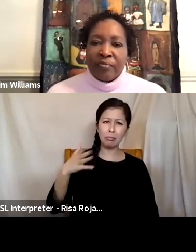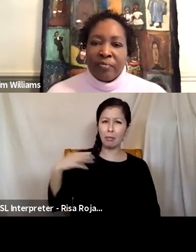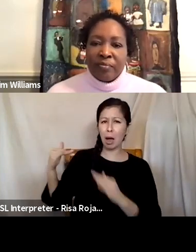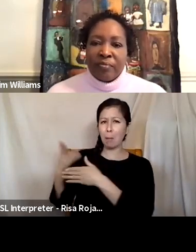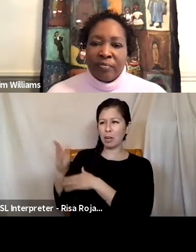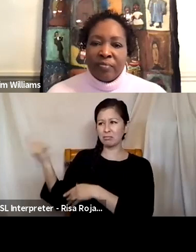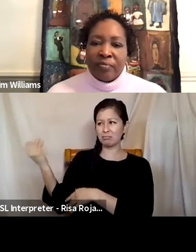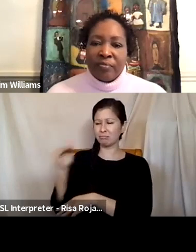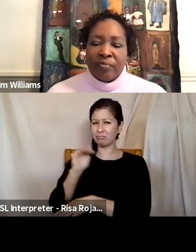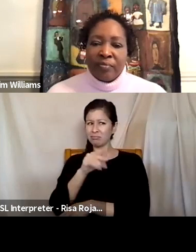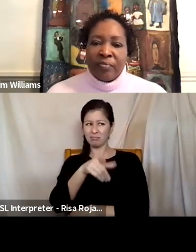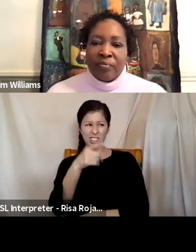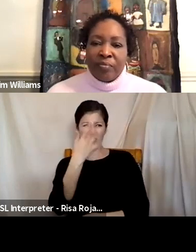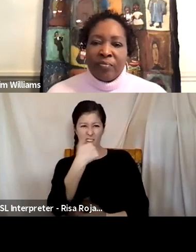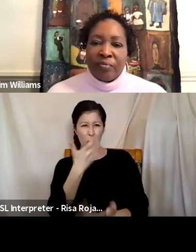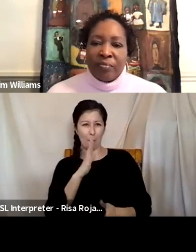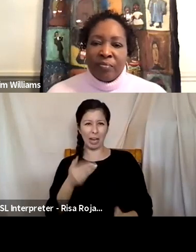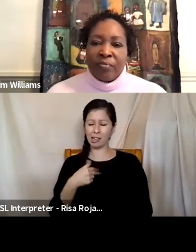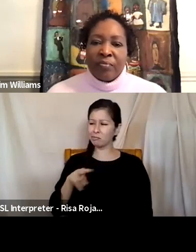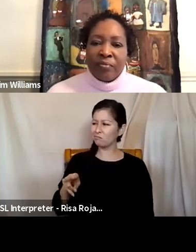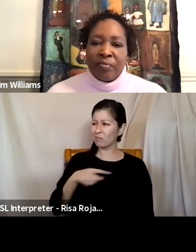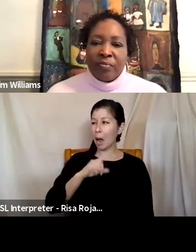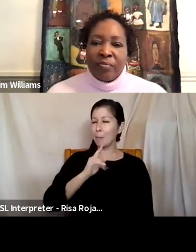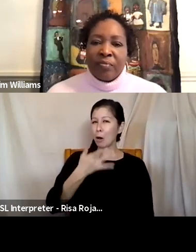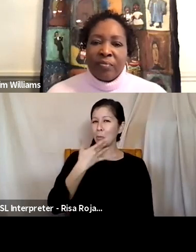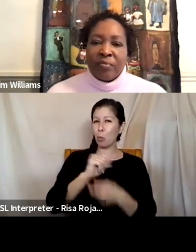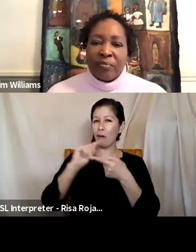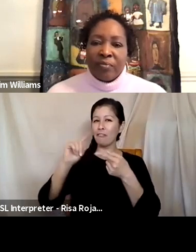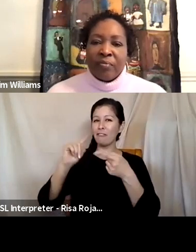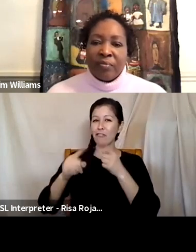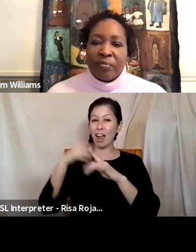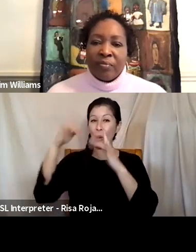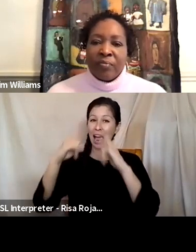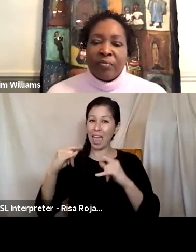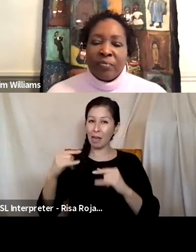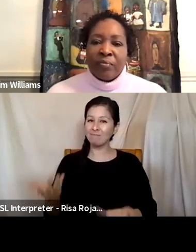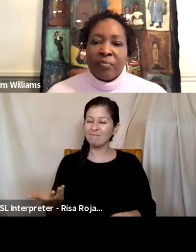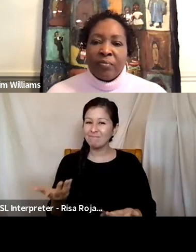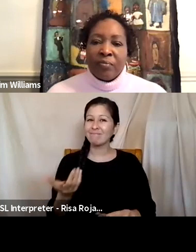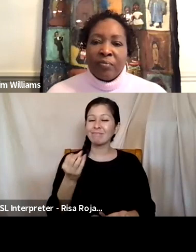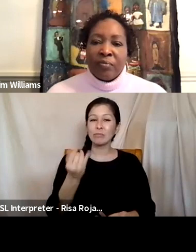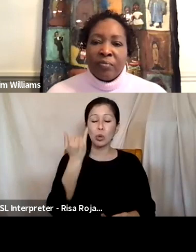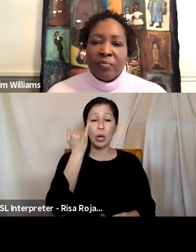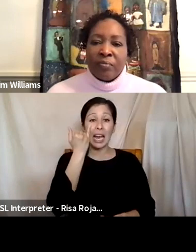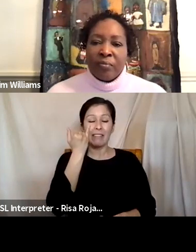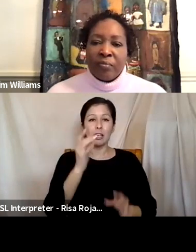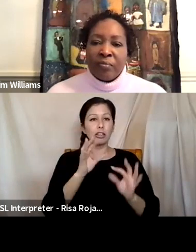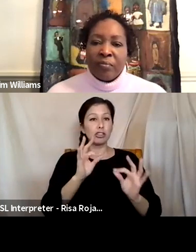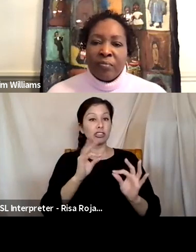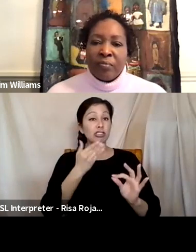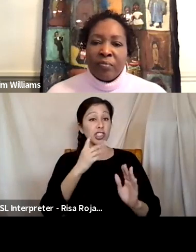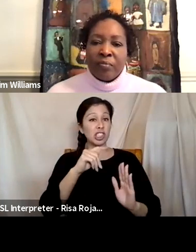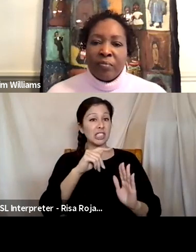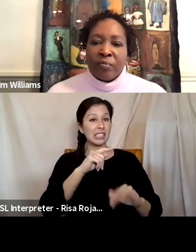my God, she looks like she doesn't want to be here. And I'm like, I'm sure she'd rather be with her friends and go to camp. So if there's a period of time where